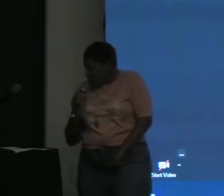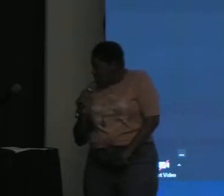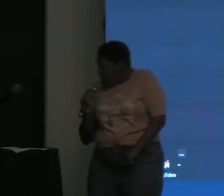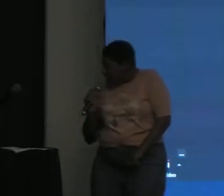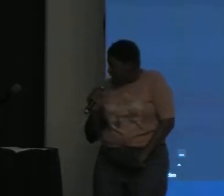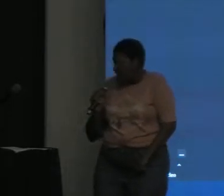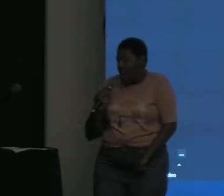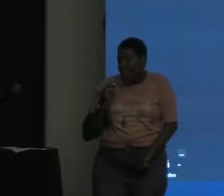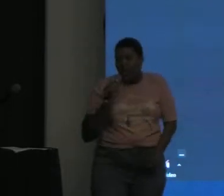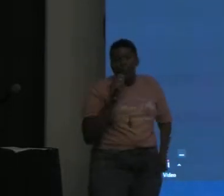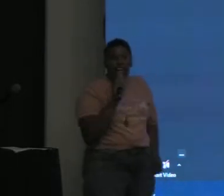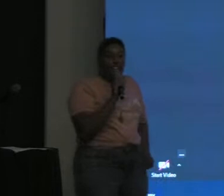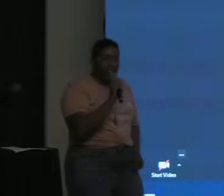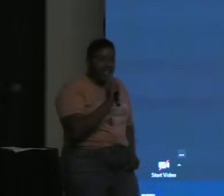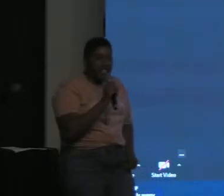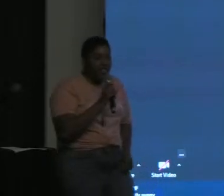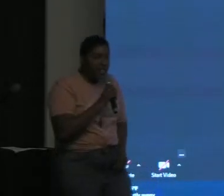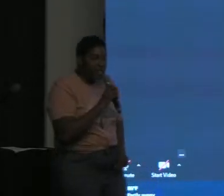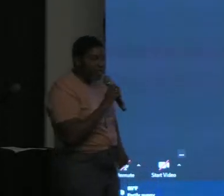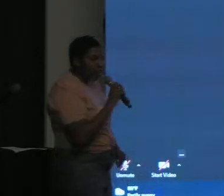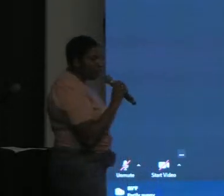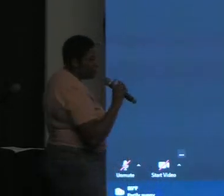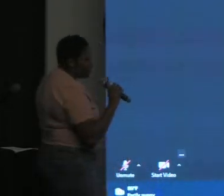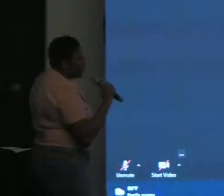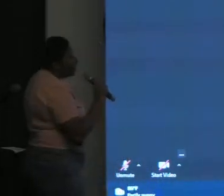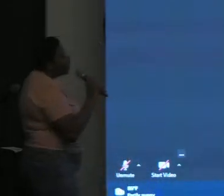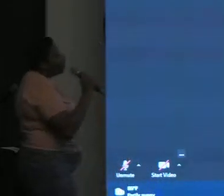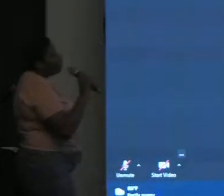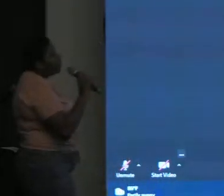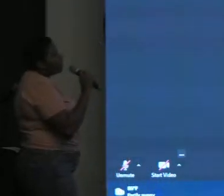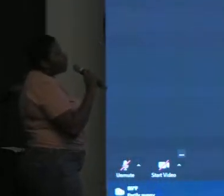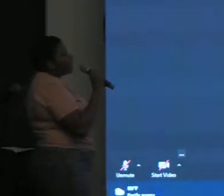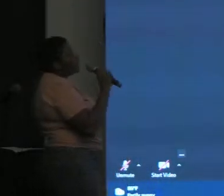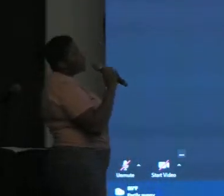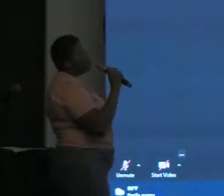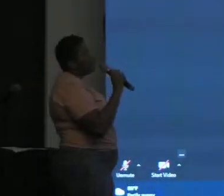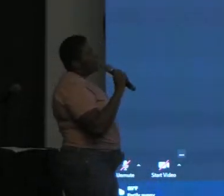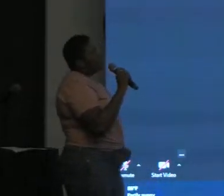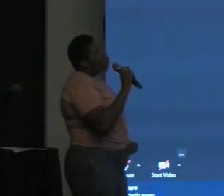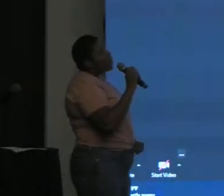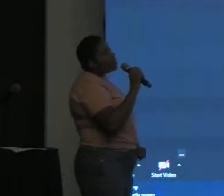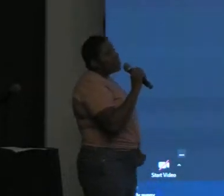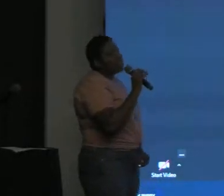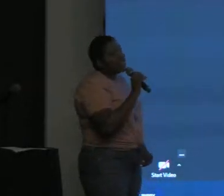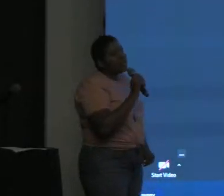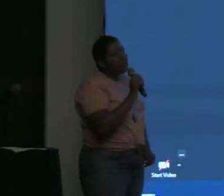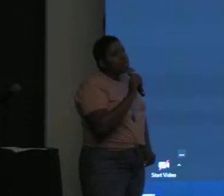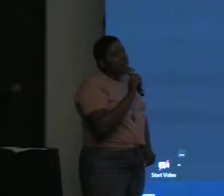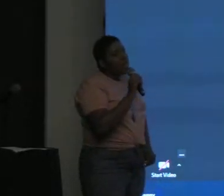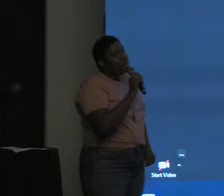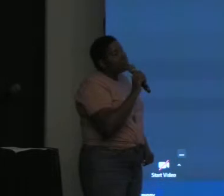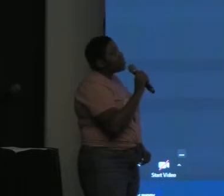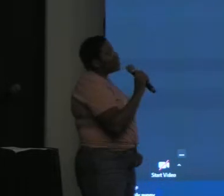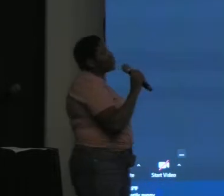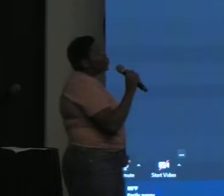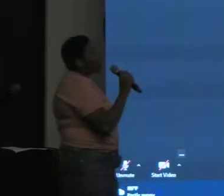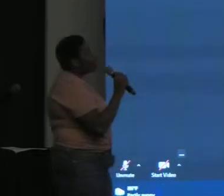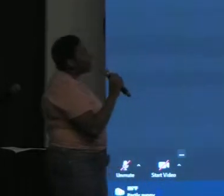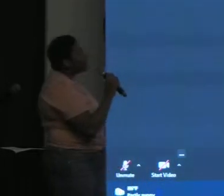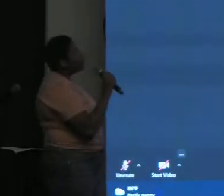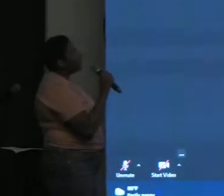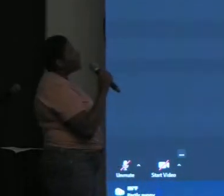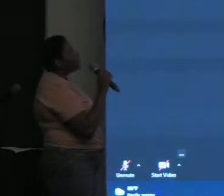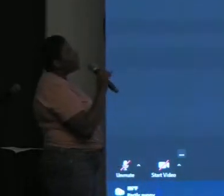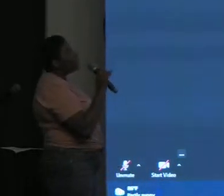So, what I would like to ask our panelists, if they could start off with what are some examples of